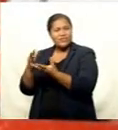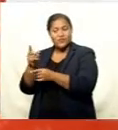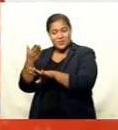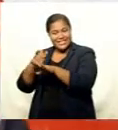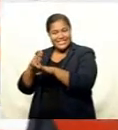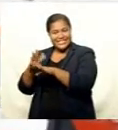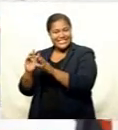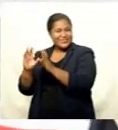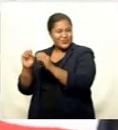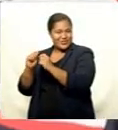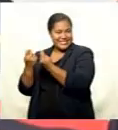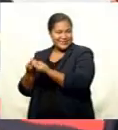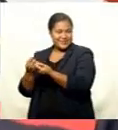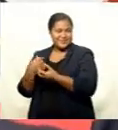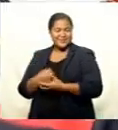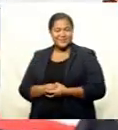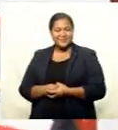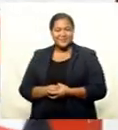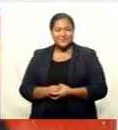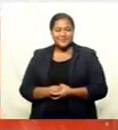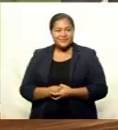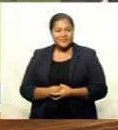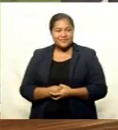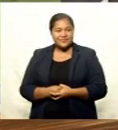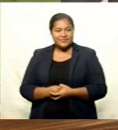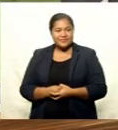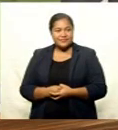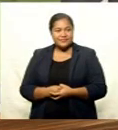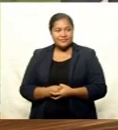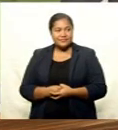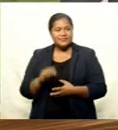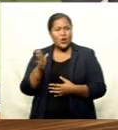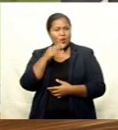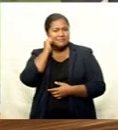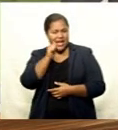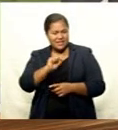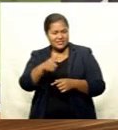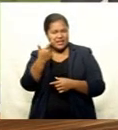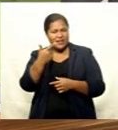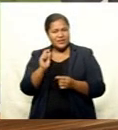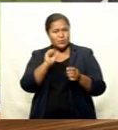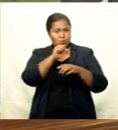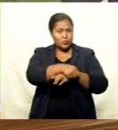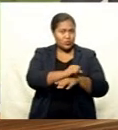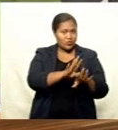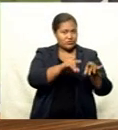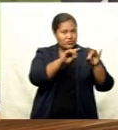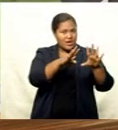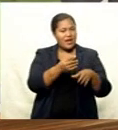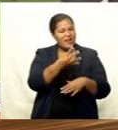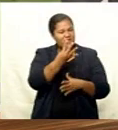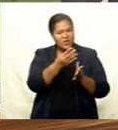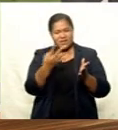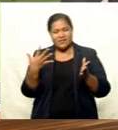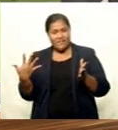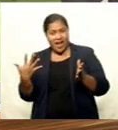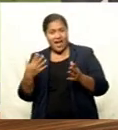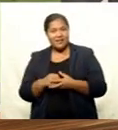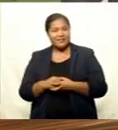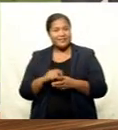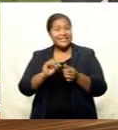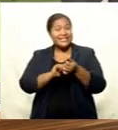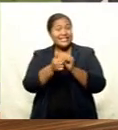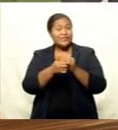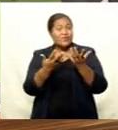club. Benina Rakautonga, FBC Sports. The All Black Sevens defeated Australia 14-5 in Game 1 of 6